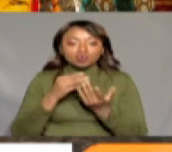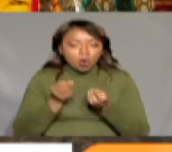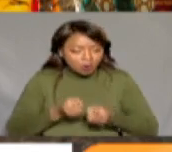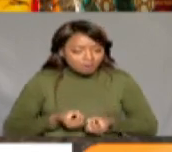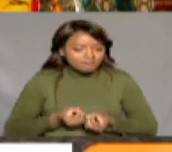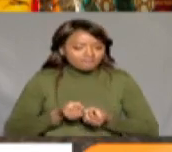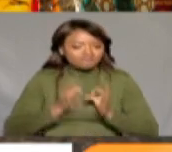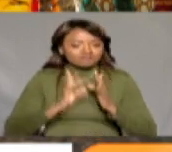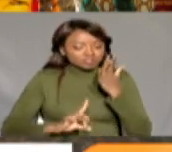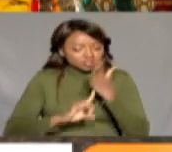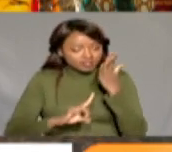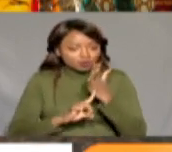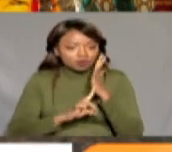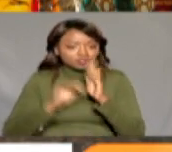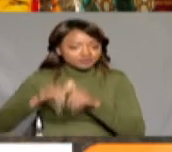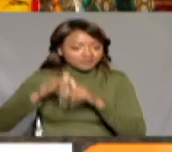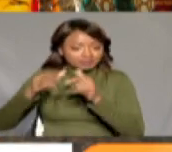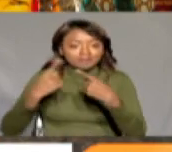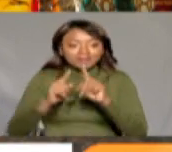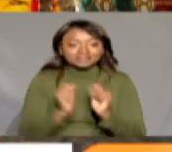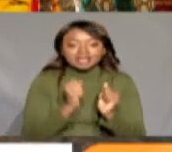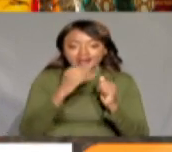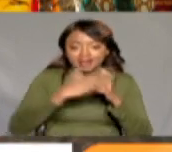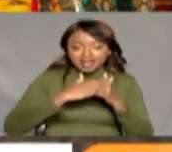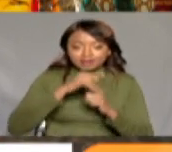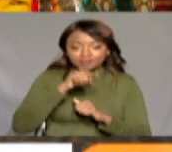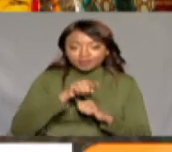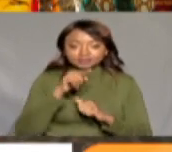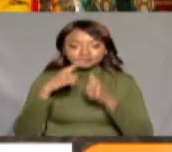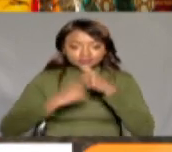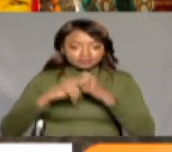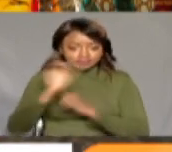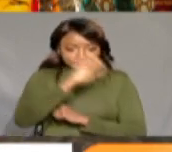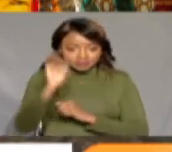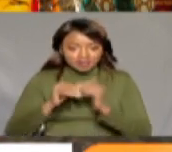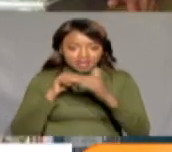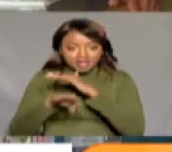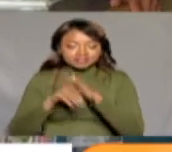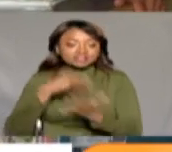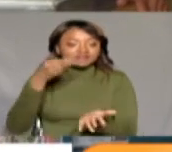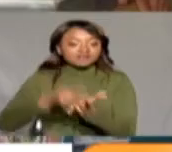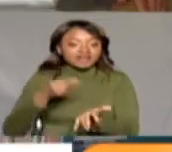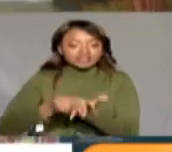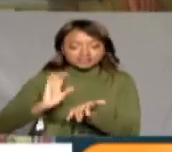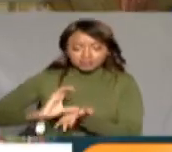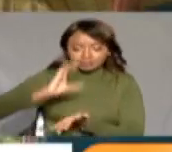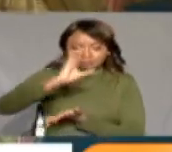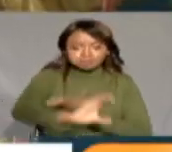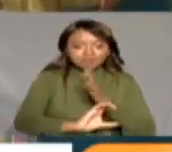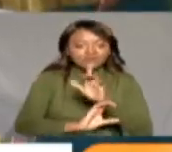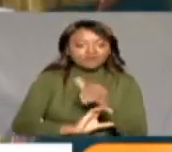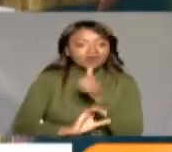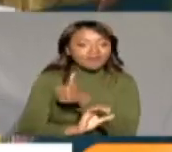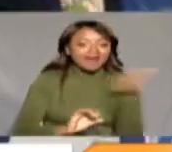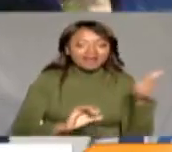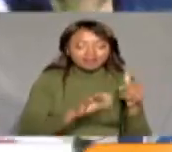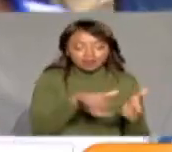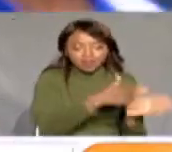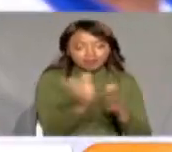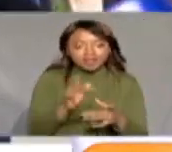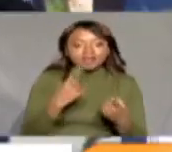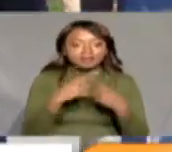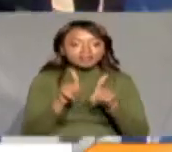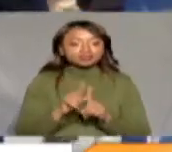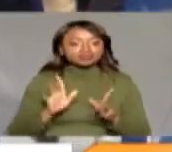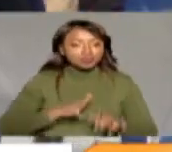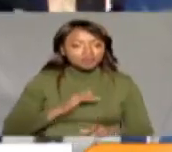with 9.6% accessing funding from other formal sources. Women above 65 years and residing in